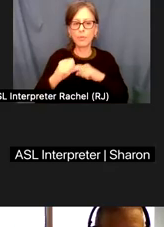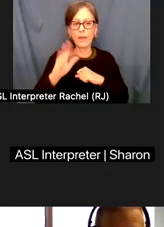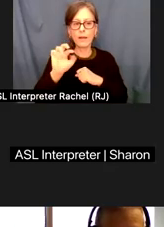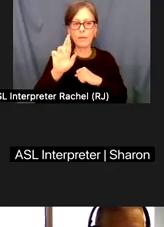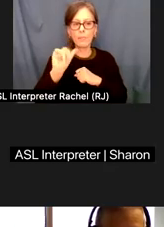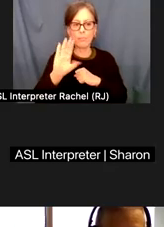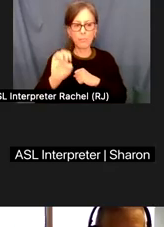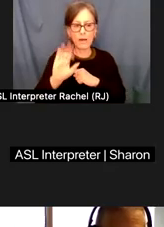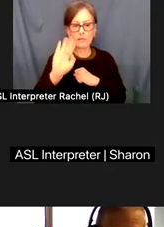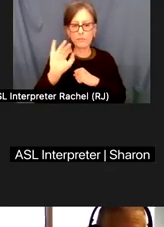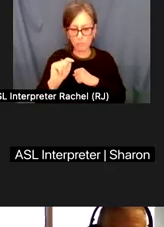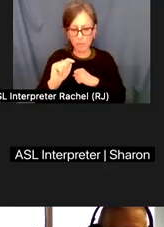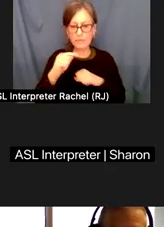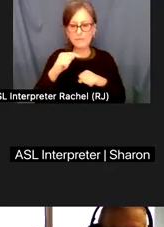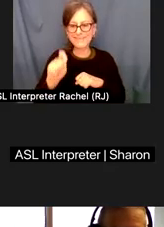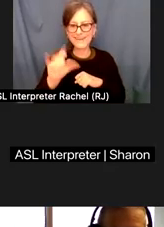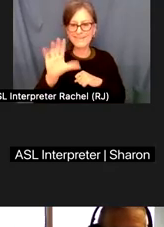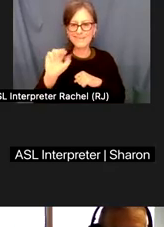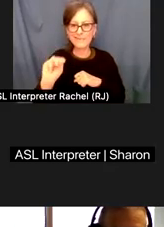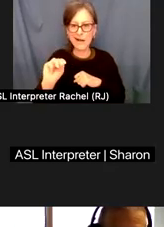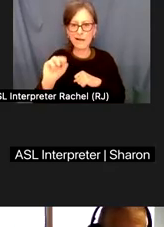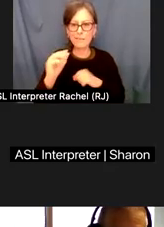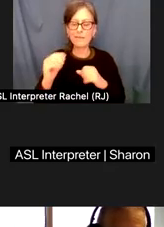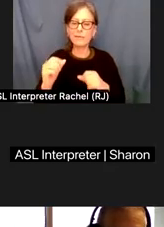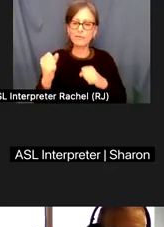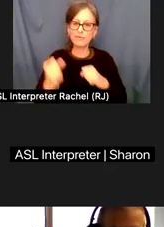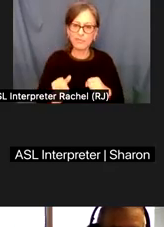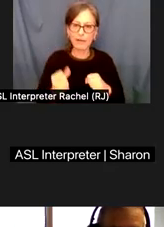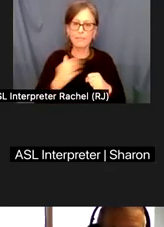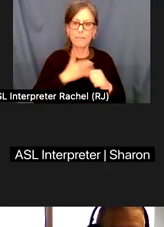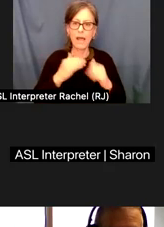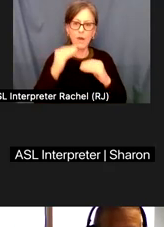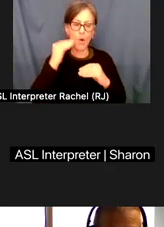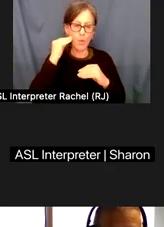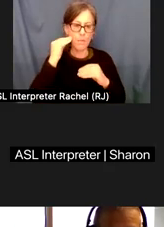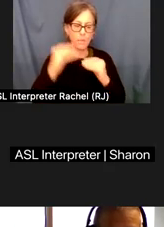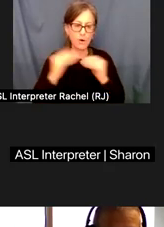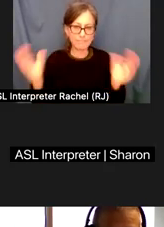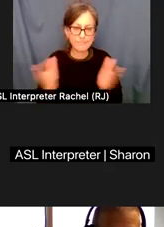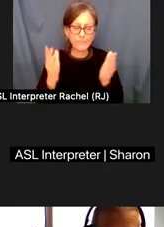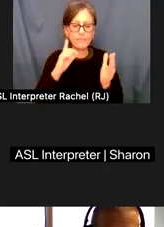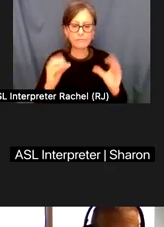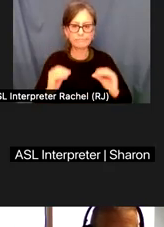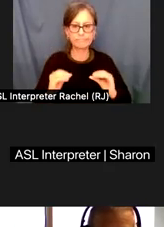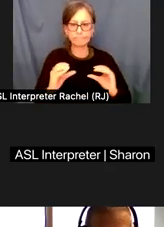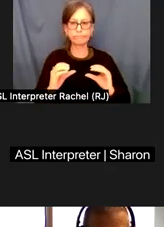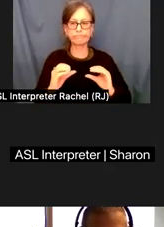earthquakebracebolt.com. Strengthen my house. It could be, if nothing more than this, is just to get some